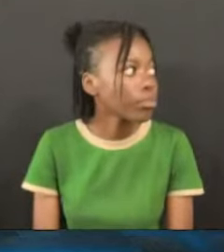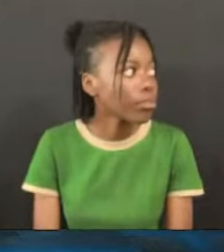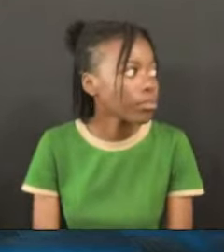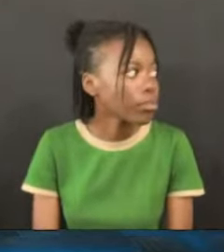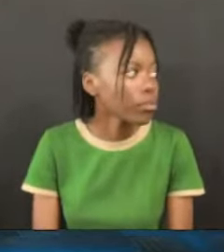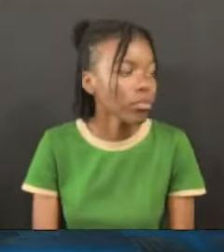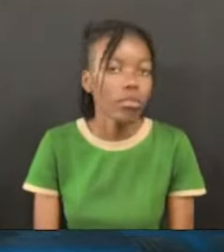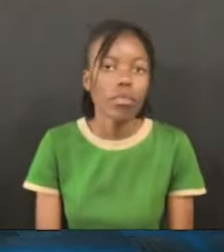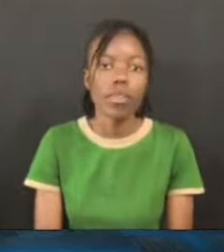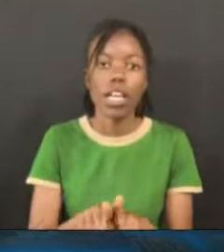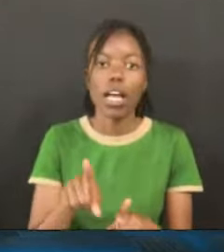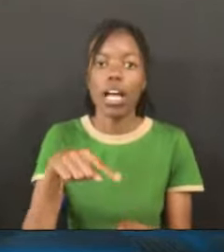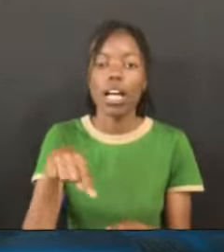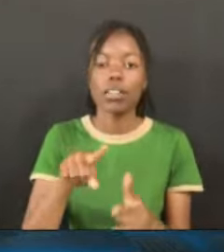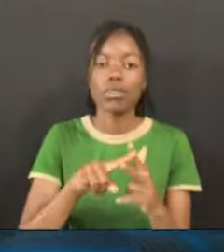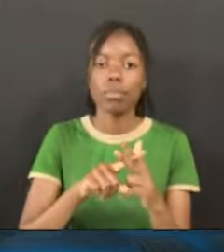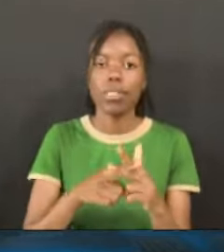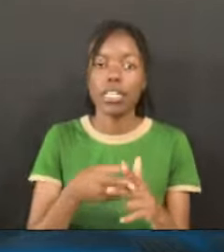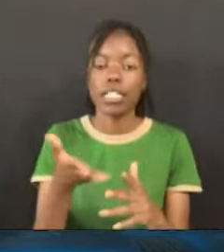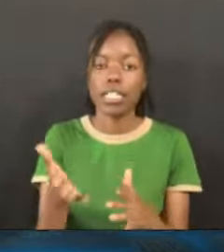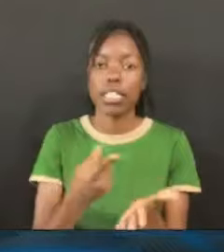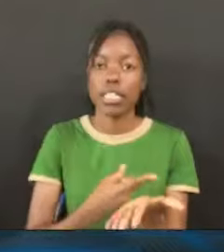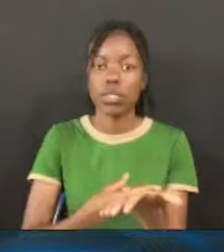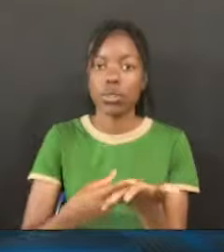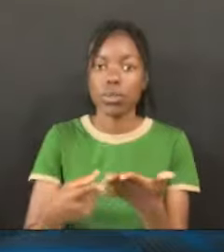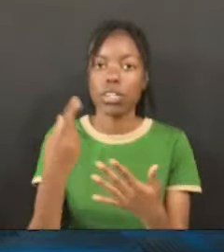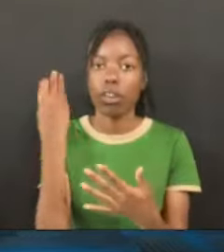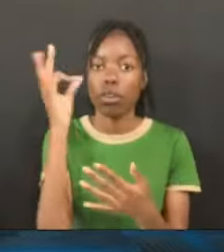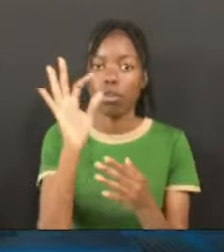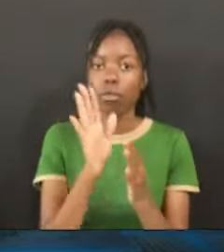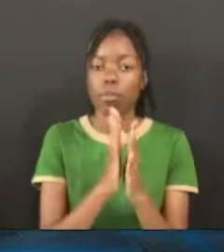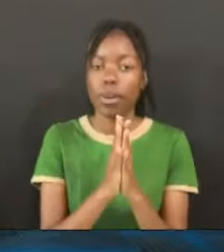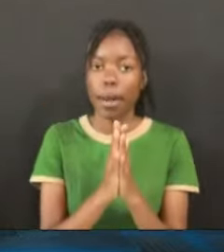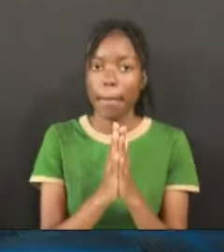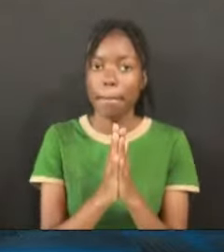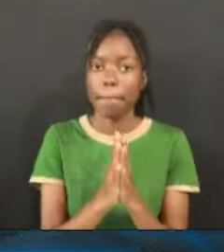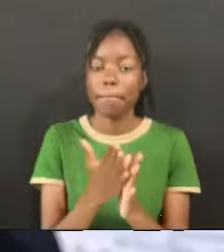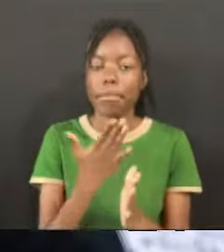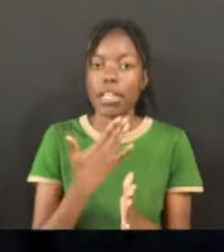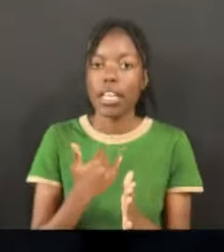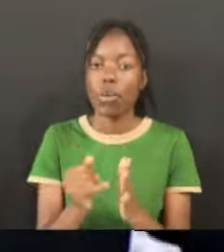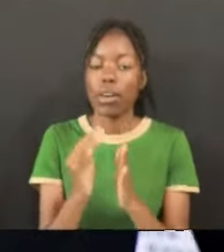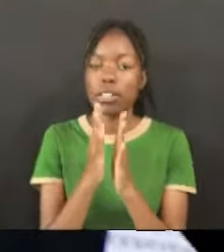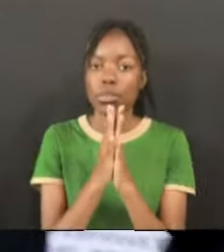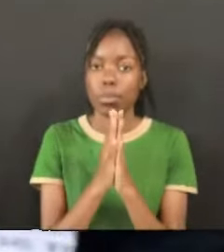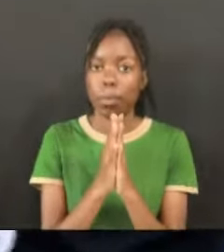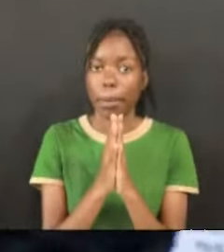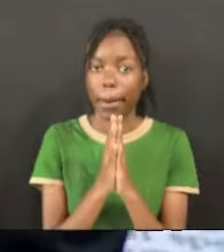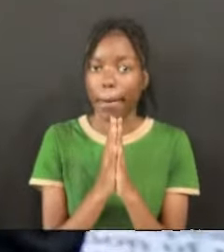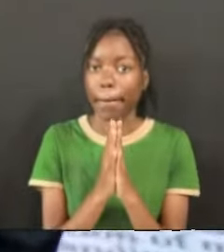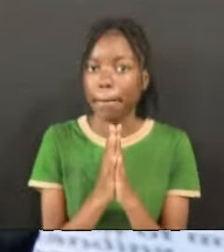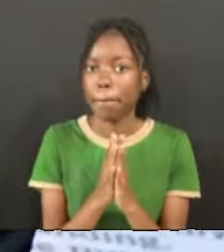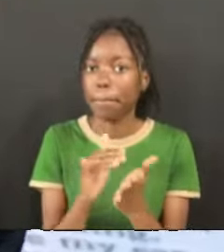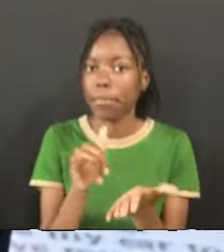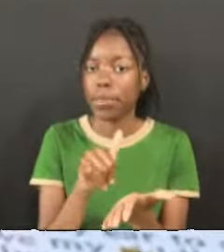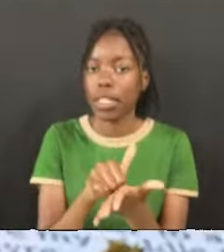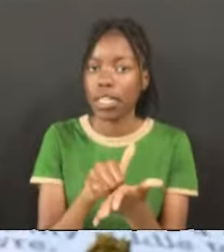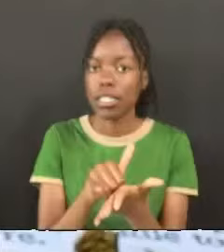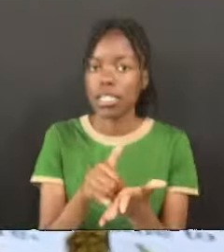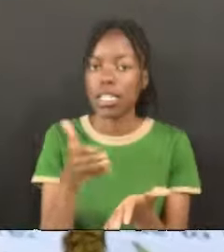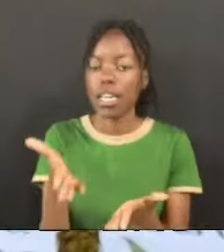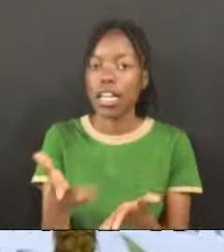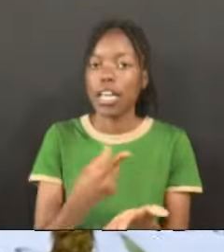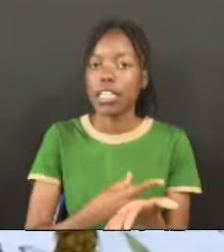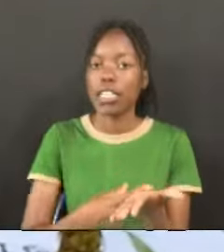As we begin this week of prayer, I want to pray that this week of prayer